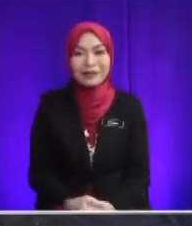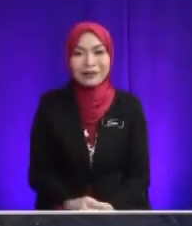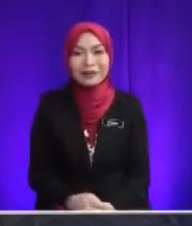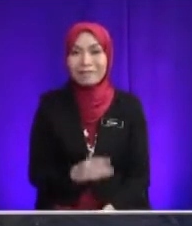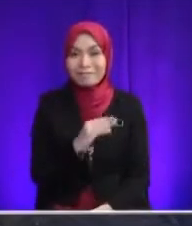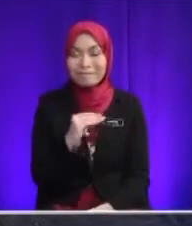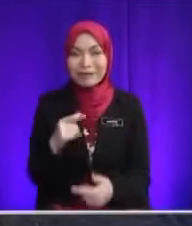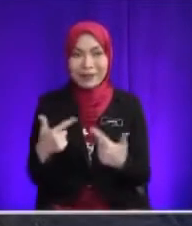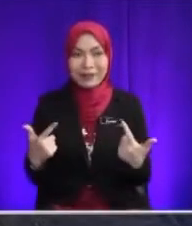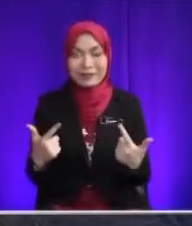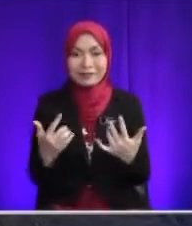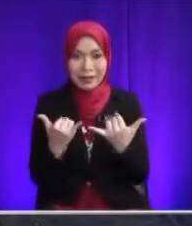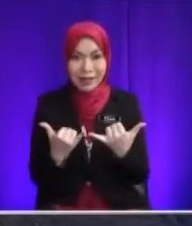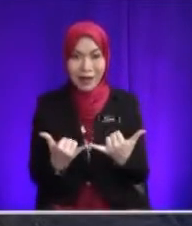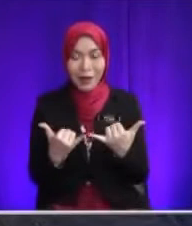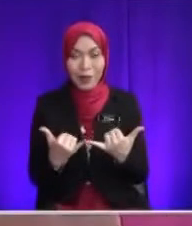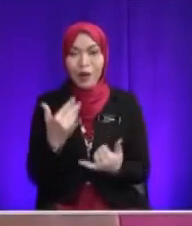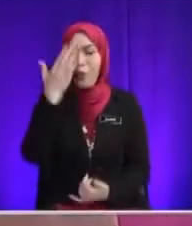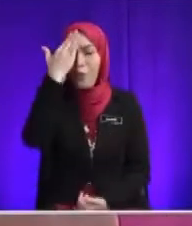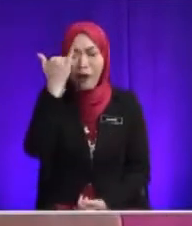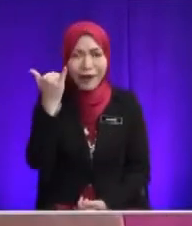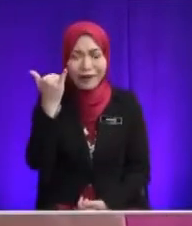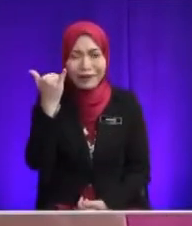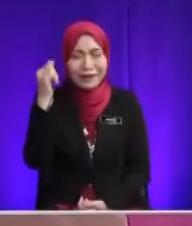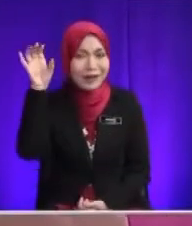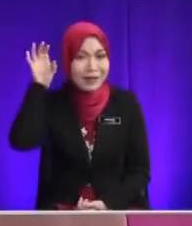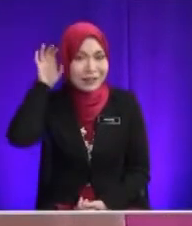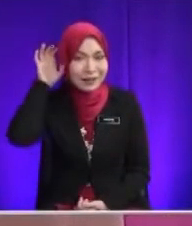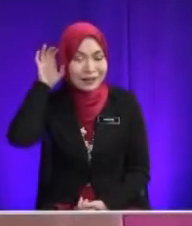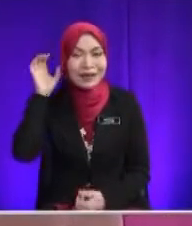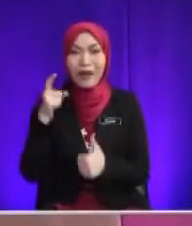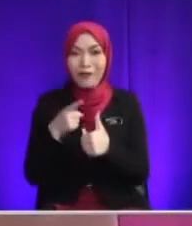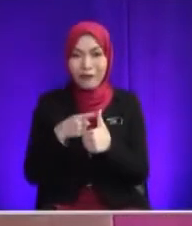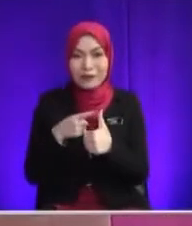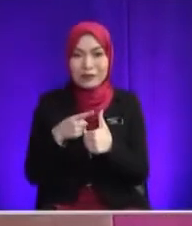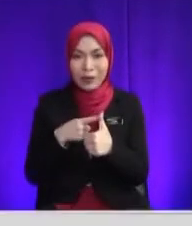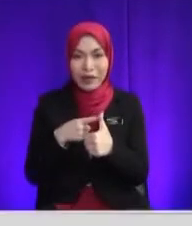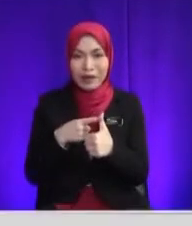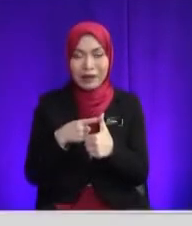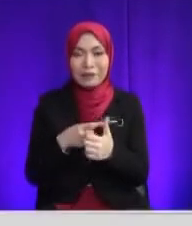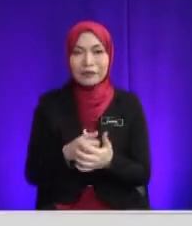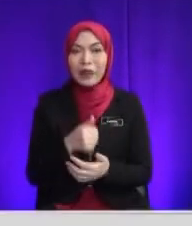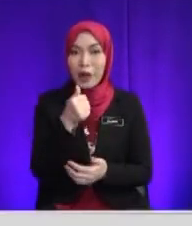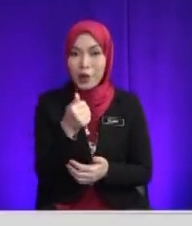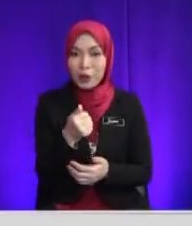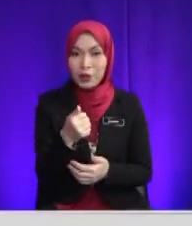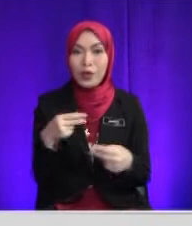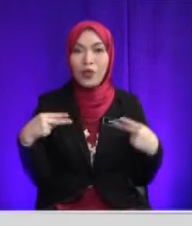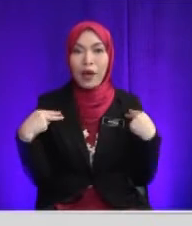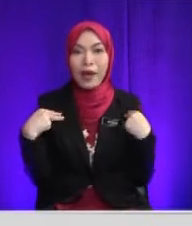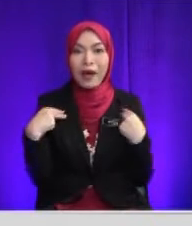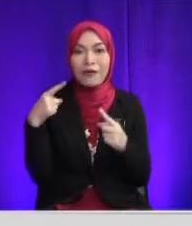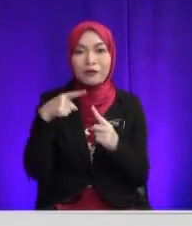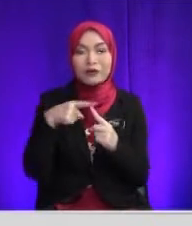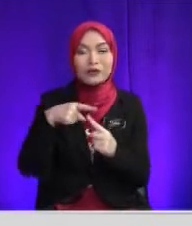All right, next, while listening. So for the first listening, the students are going to listen carefully and pay attention to the words related to the